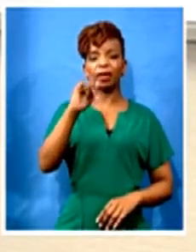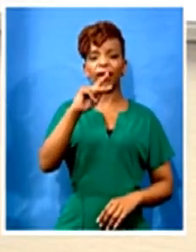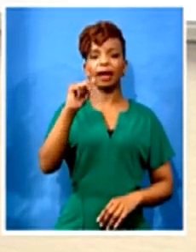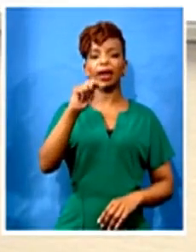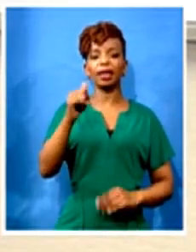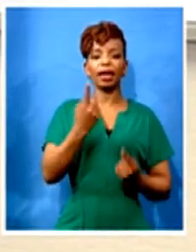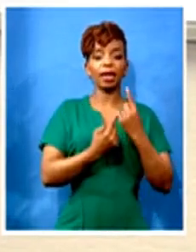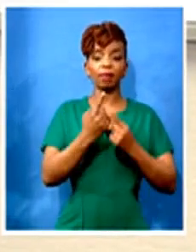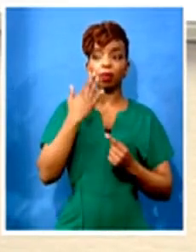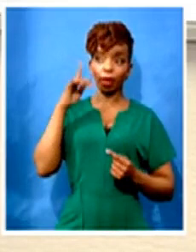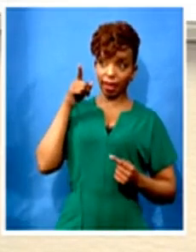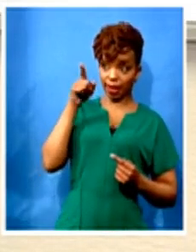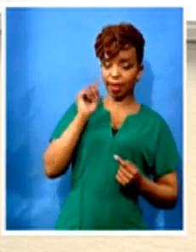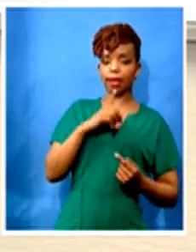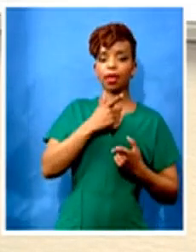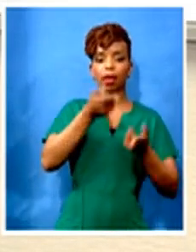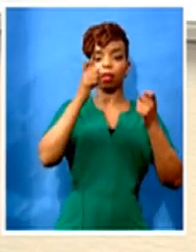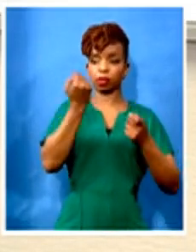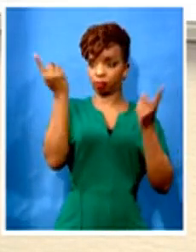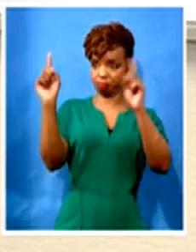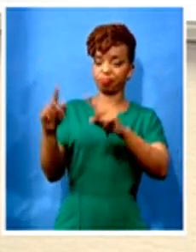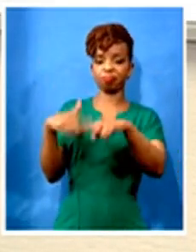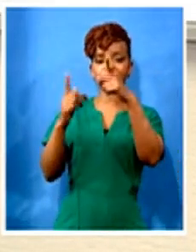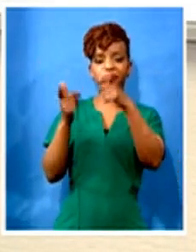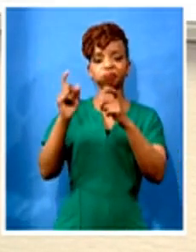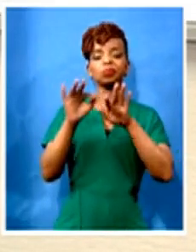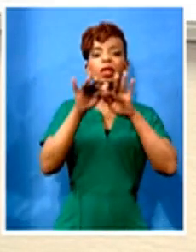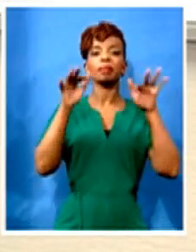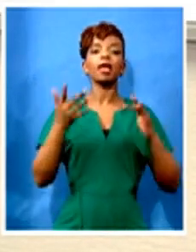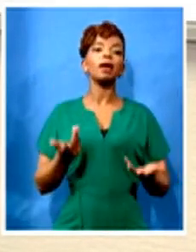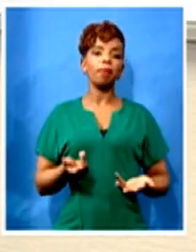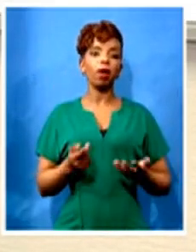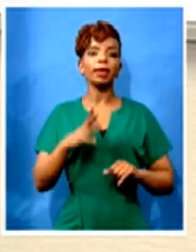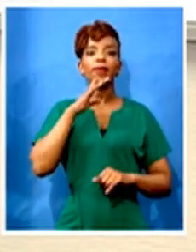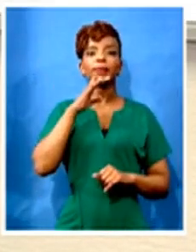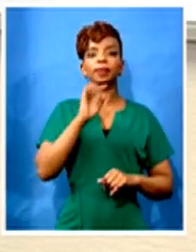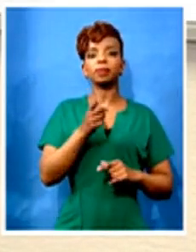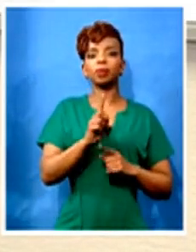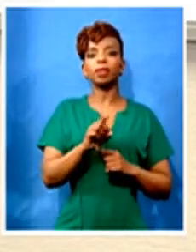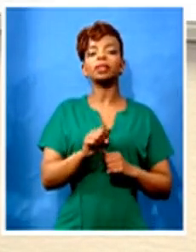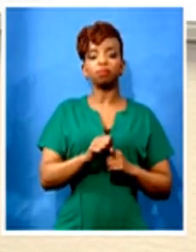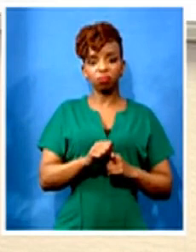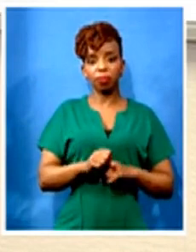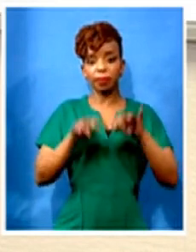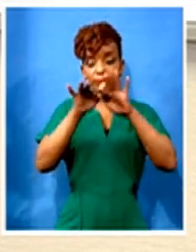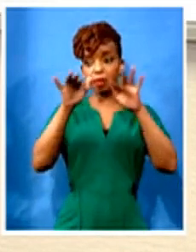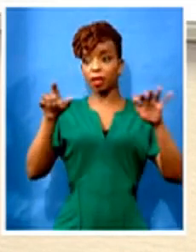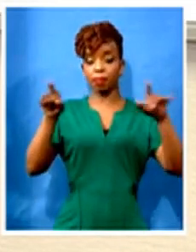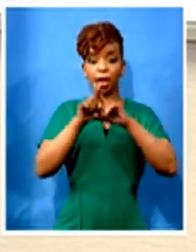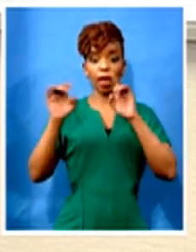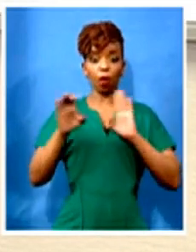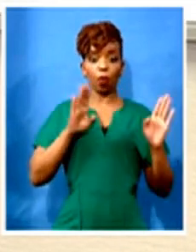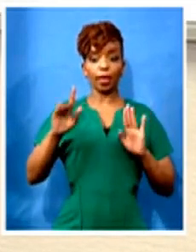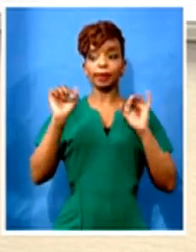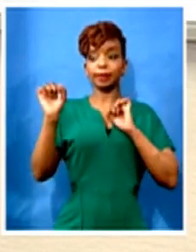known of African leaders from the liberation movements, their conduct, wherein liberation movements tends to be villains against